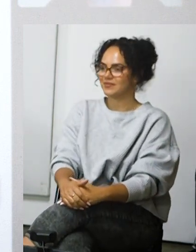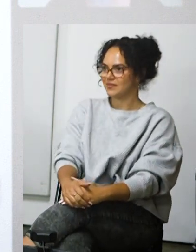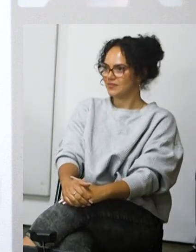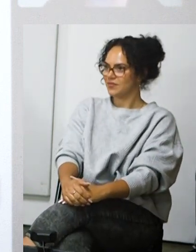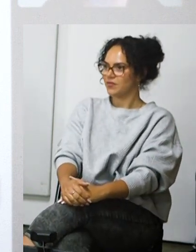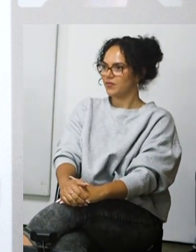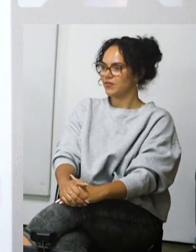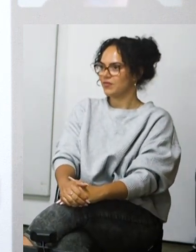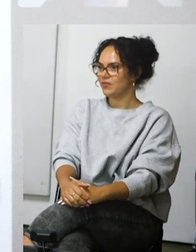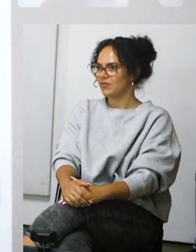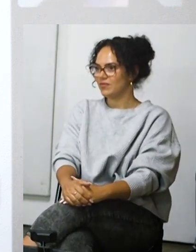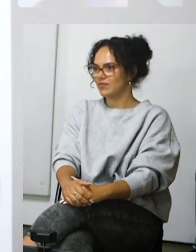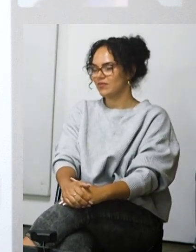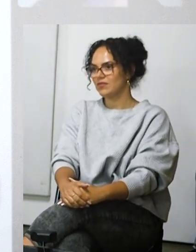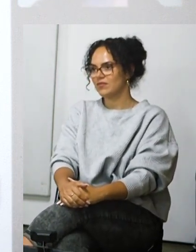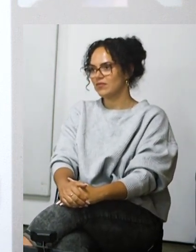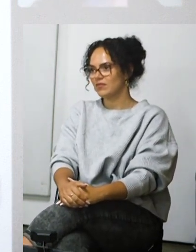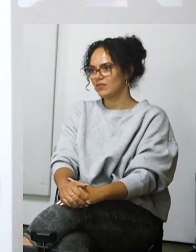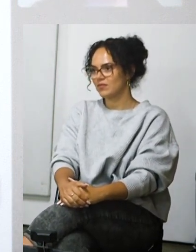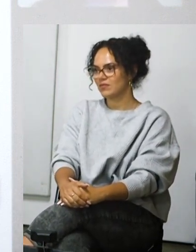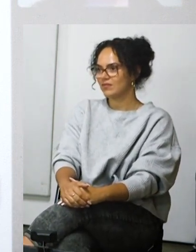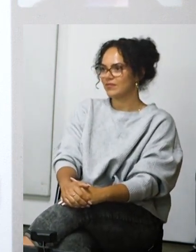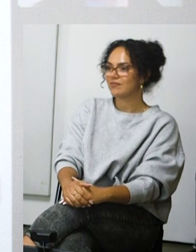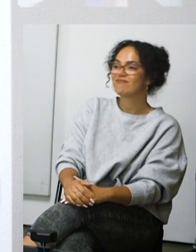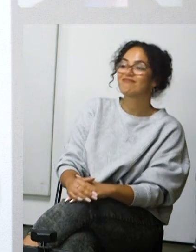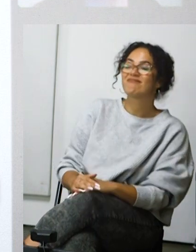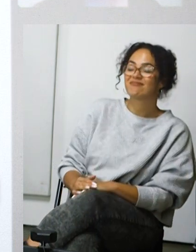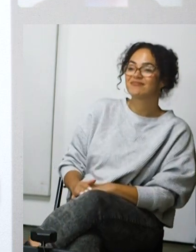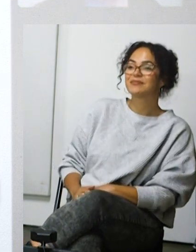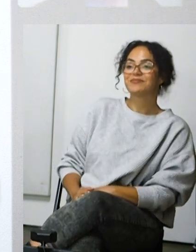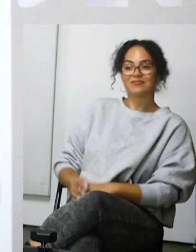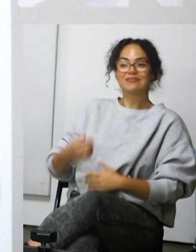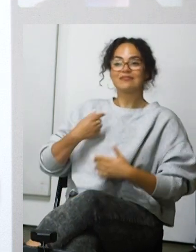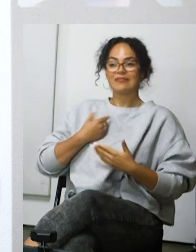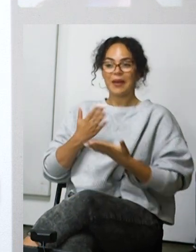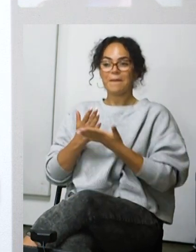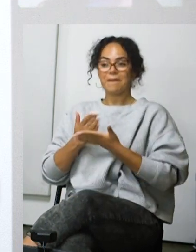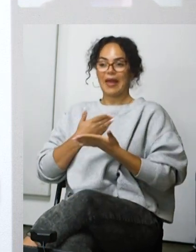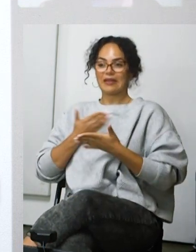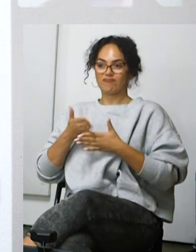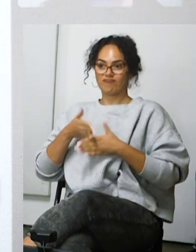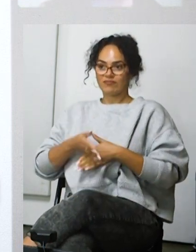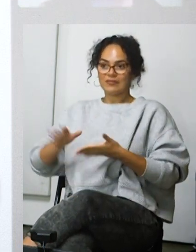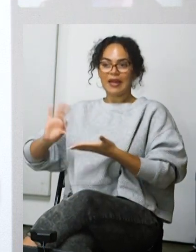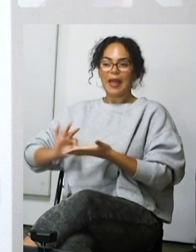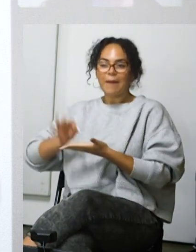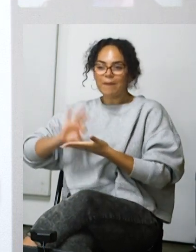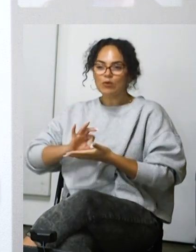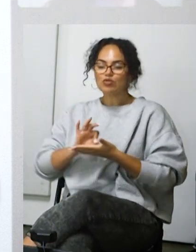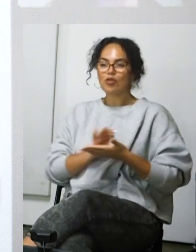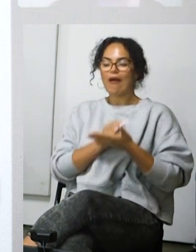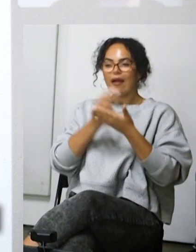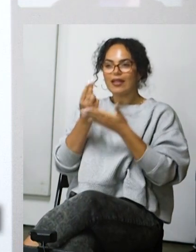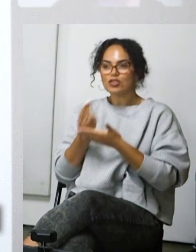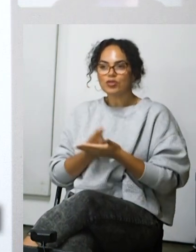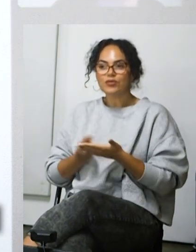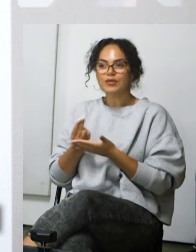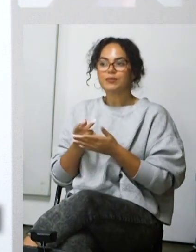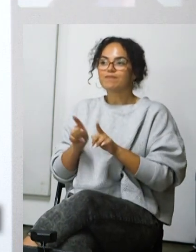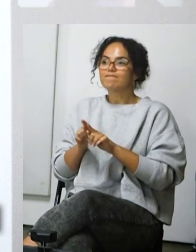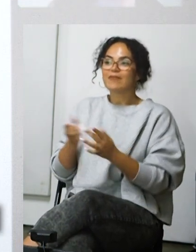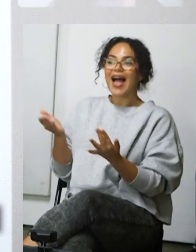Okay. So as Arjun said, I am an embroiderer. I'm an illustrator and access